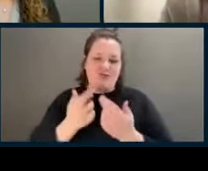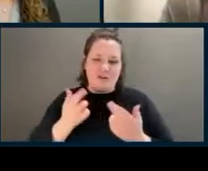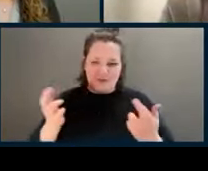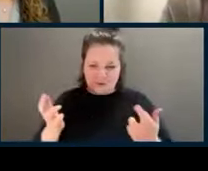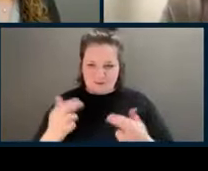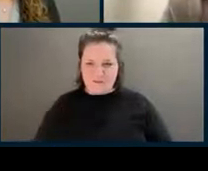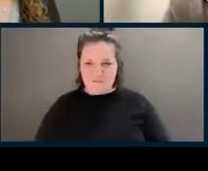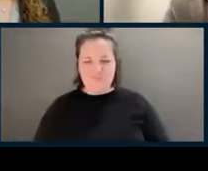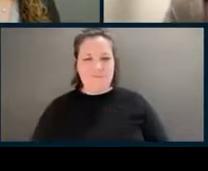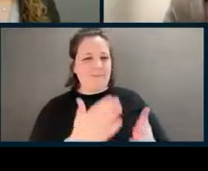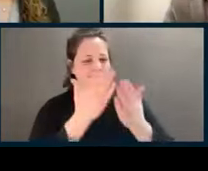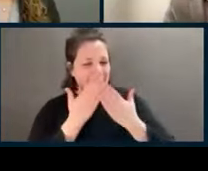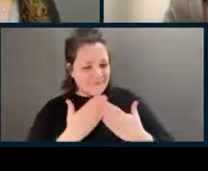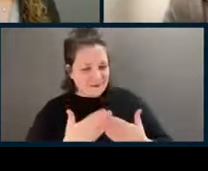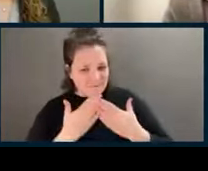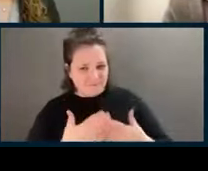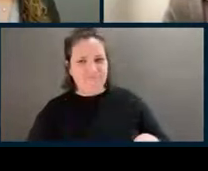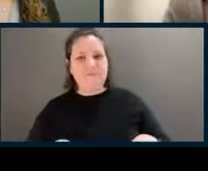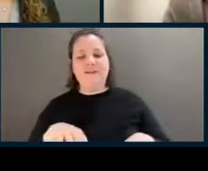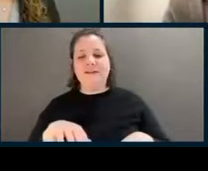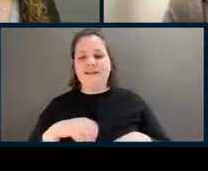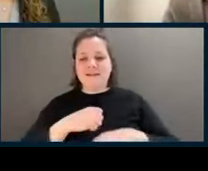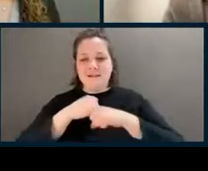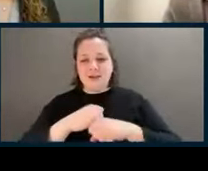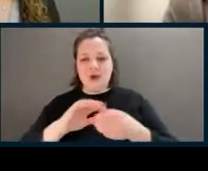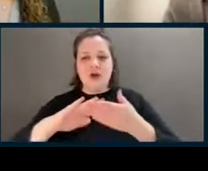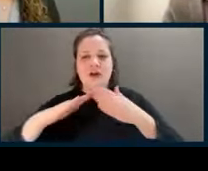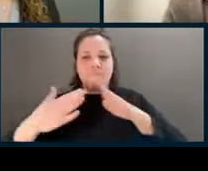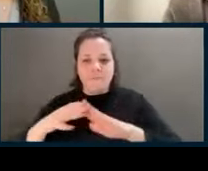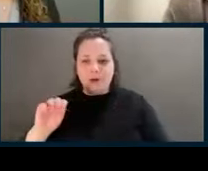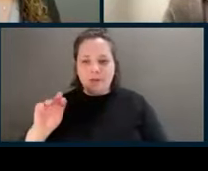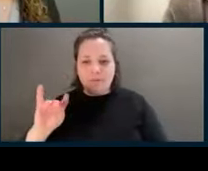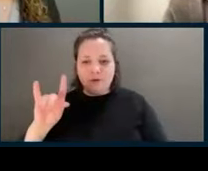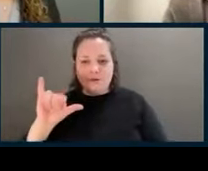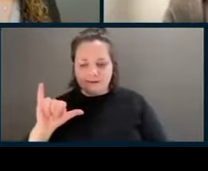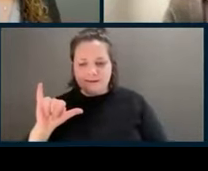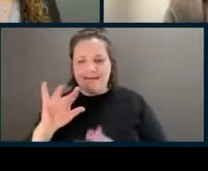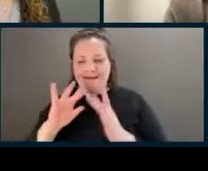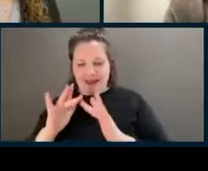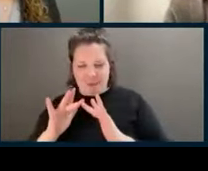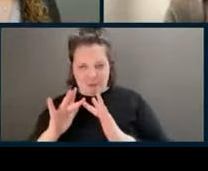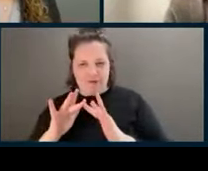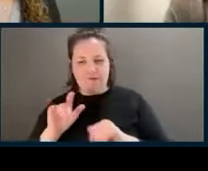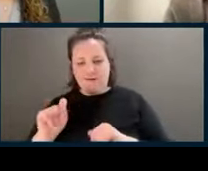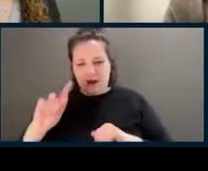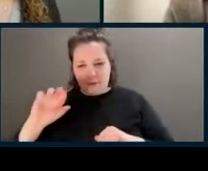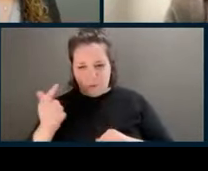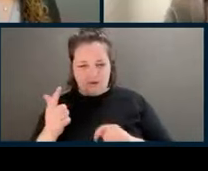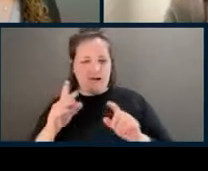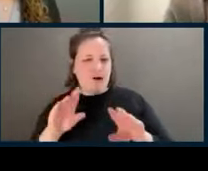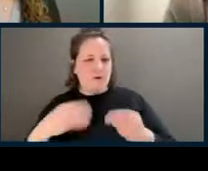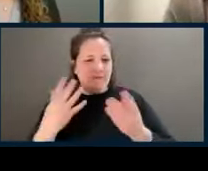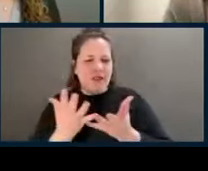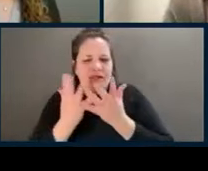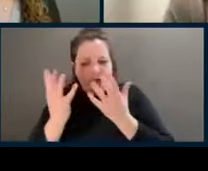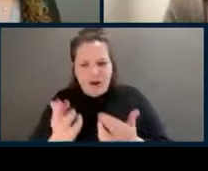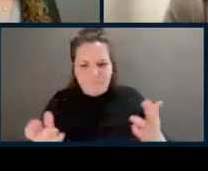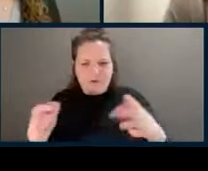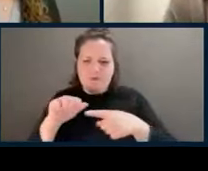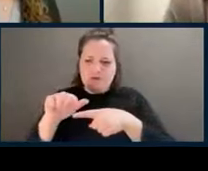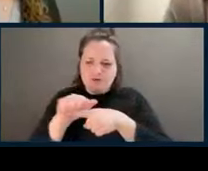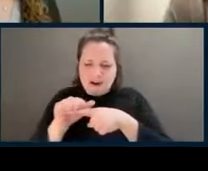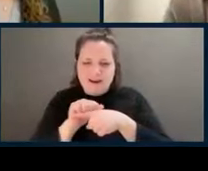mentioned, Secure Community Network does work nationwide. They do provide a lot of resources, especially trainings online. So you